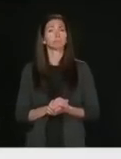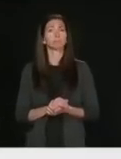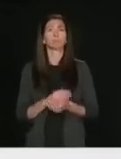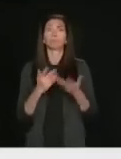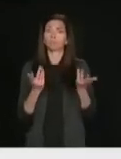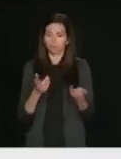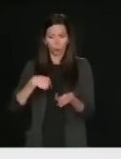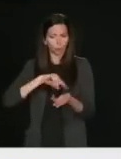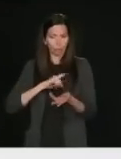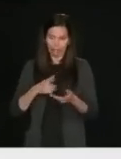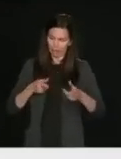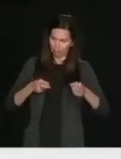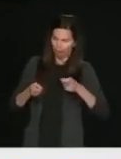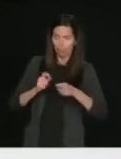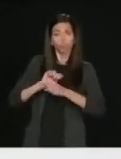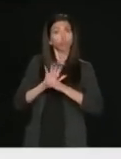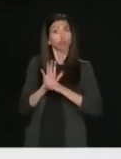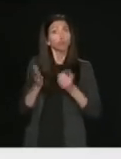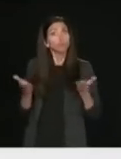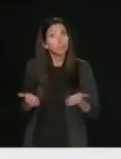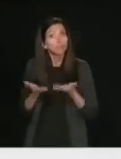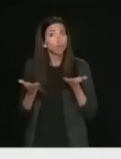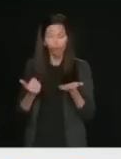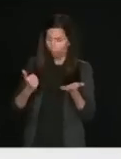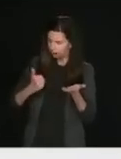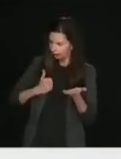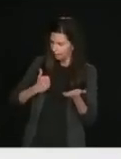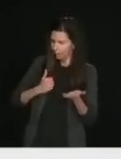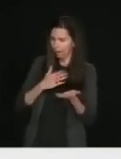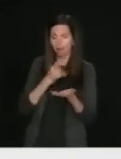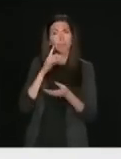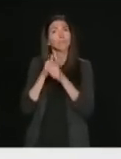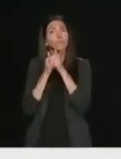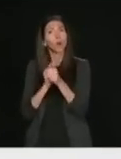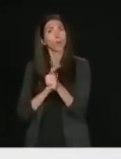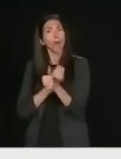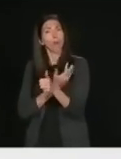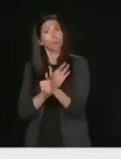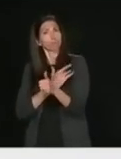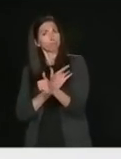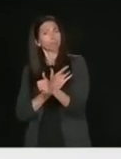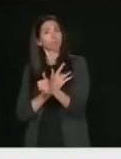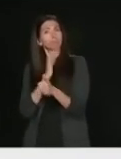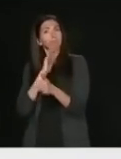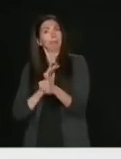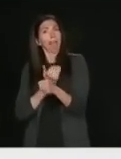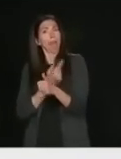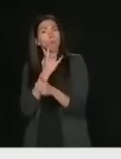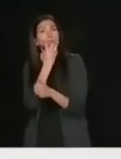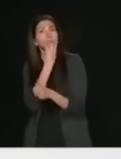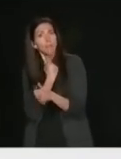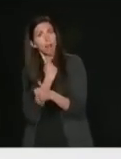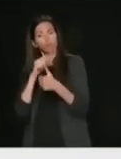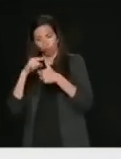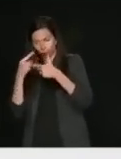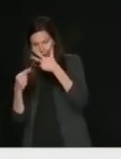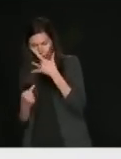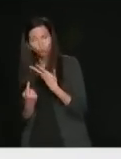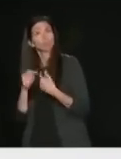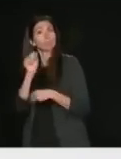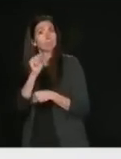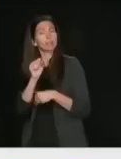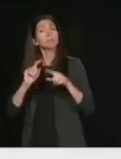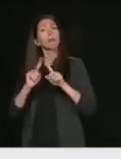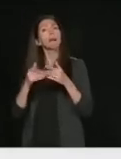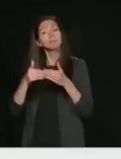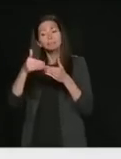our principles and our values that are dear to us, but also because the next steps will be